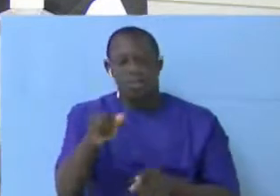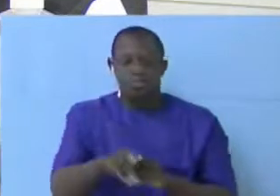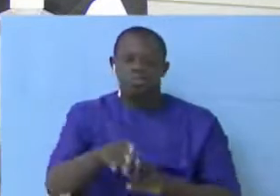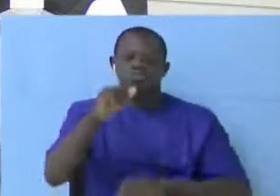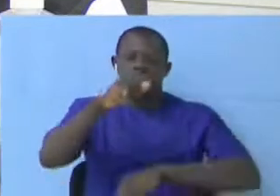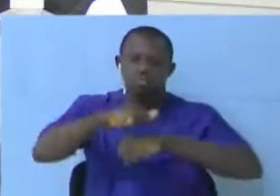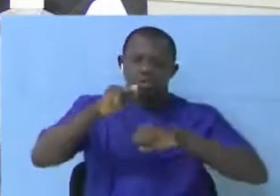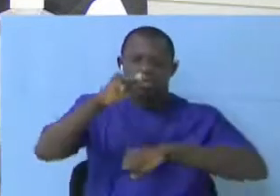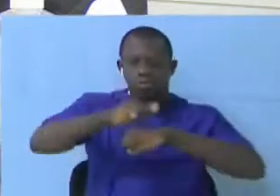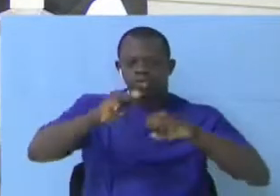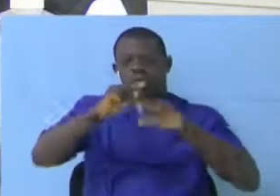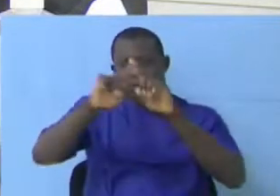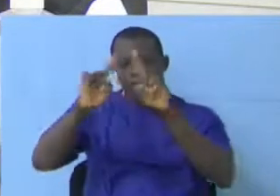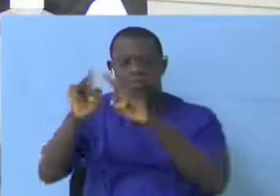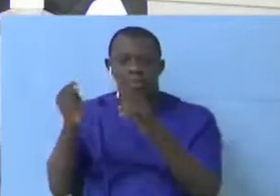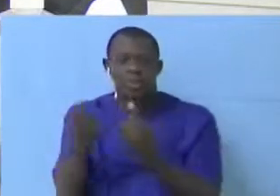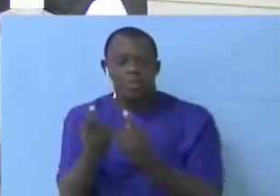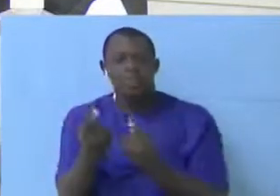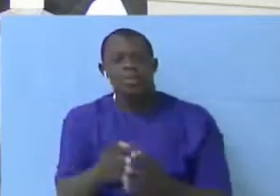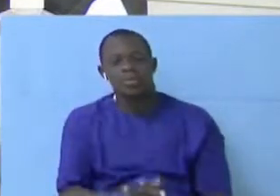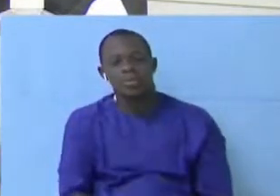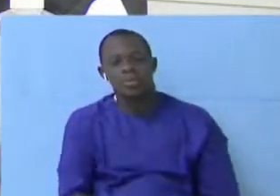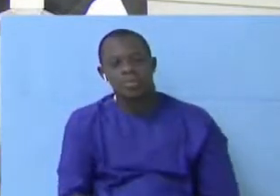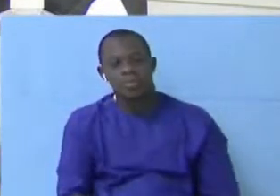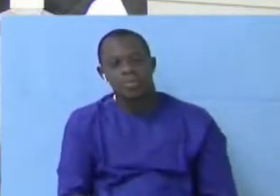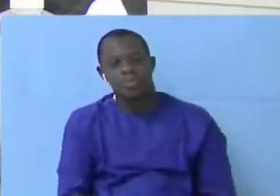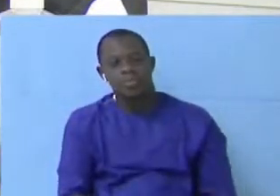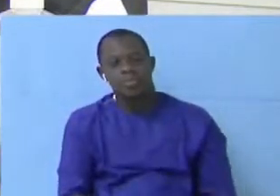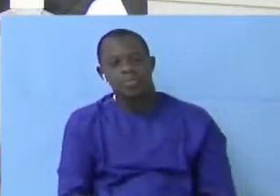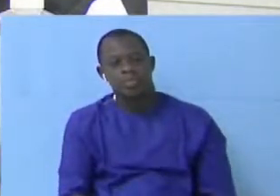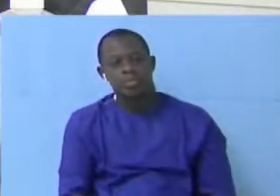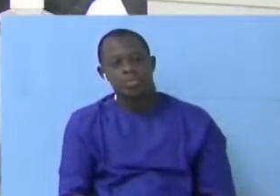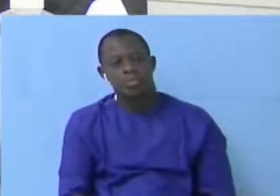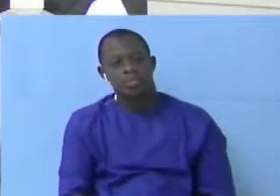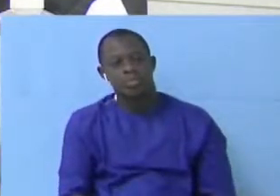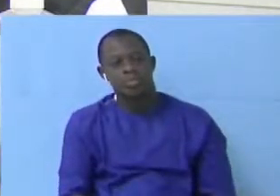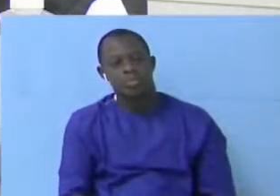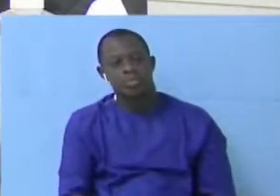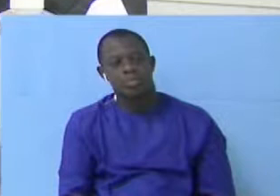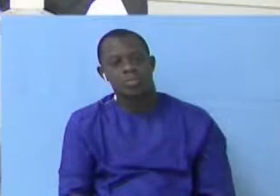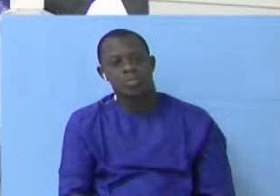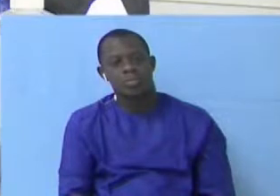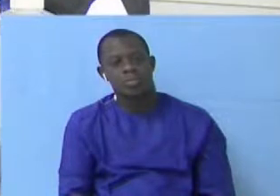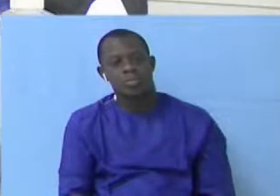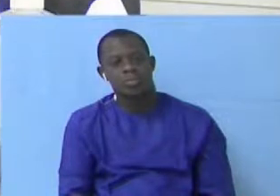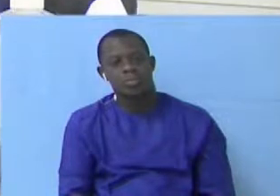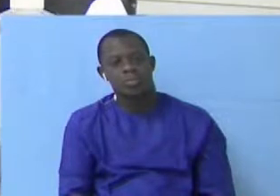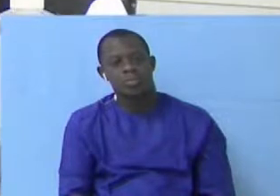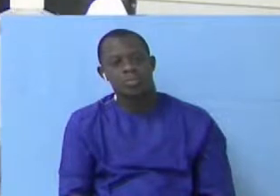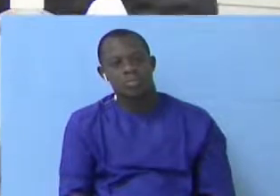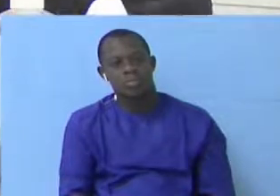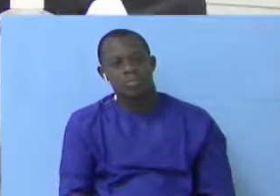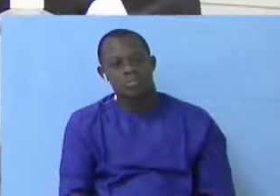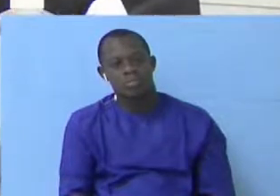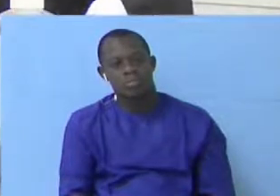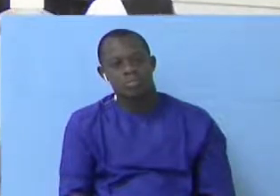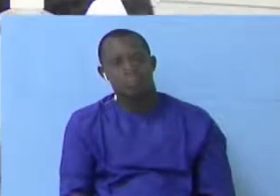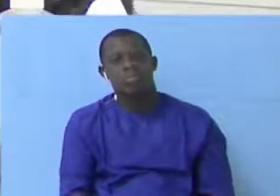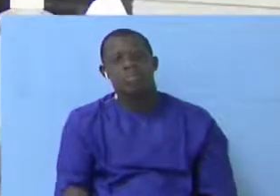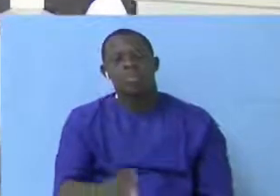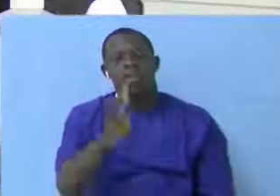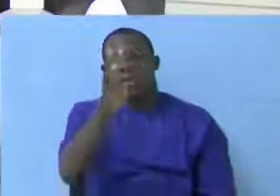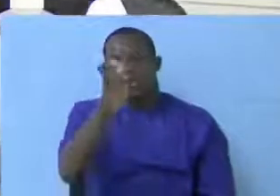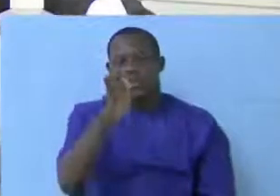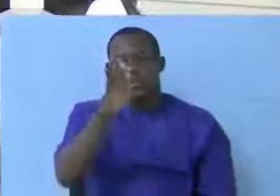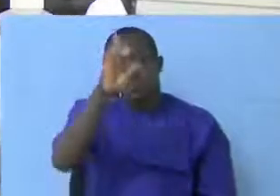Carotil Tansabokon. Yasutiandi Dorong is agents aboard on at Tajirinte Akulmin Nata Blawonum. 30th December,